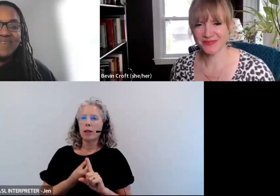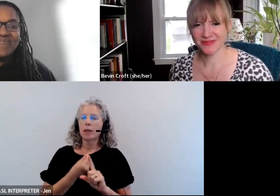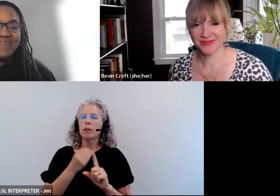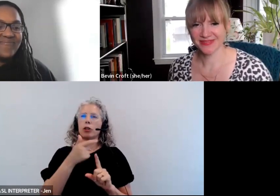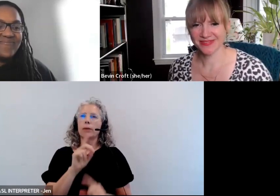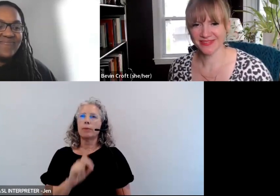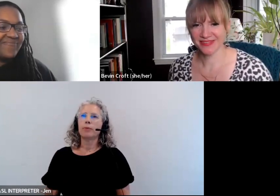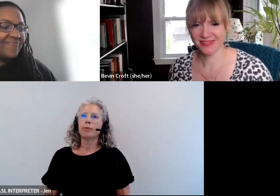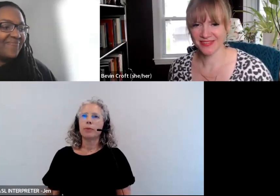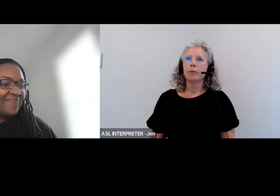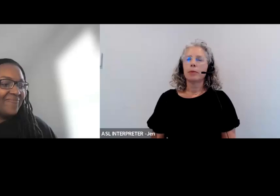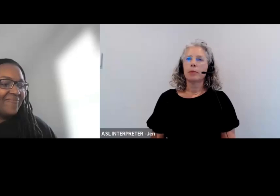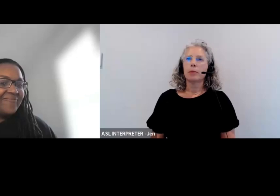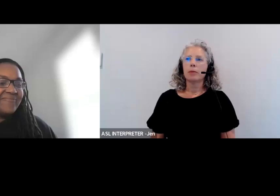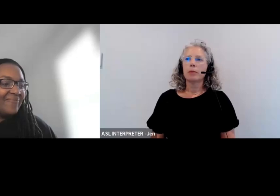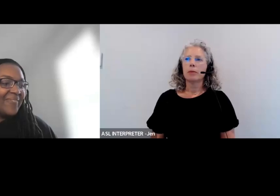Welcome.